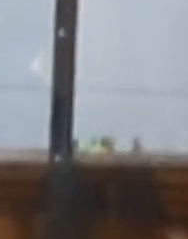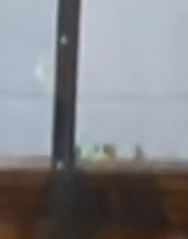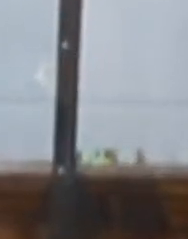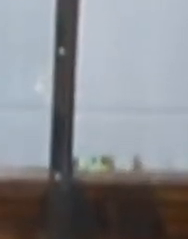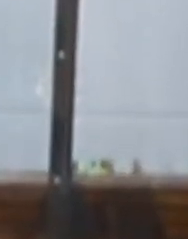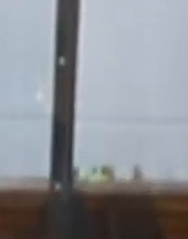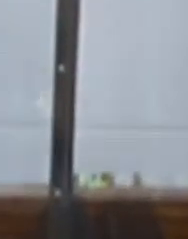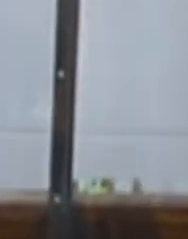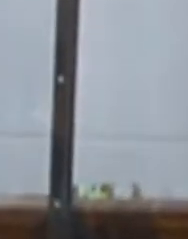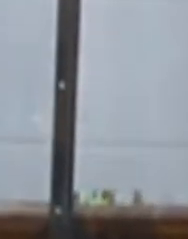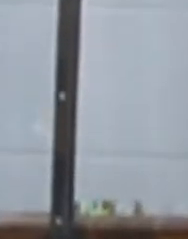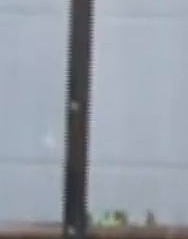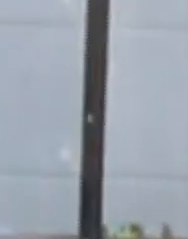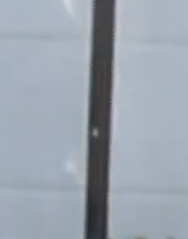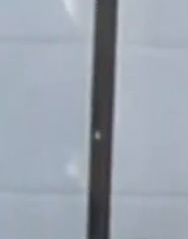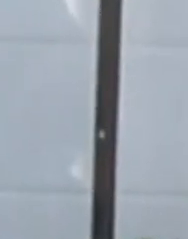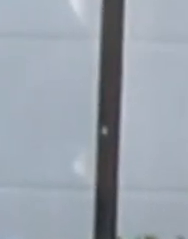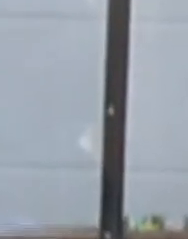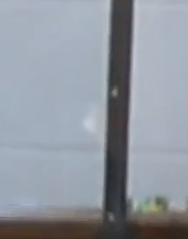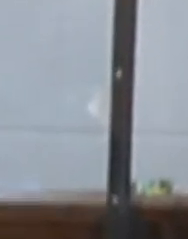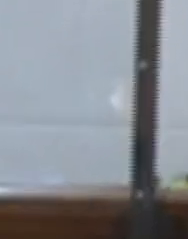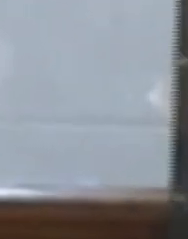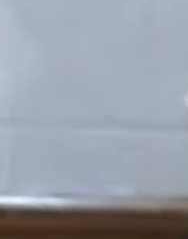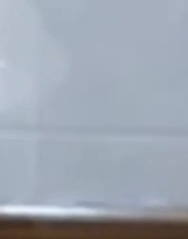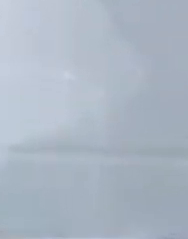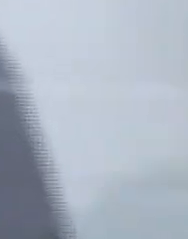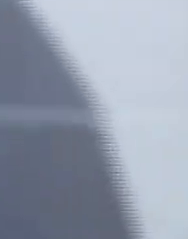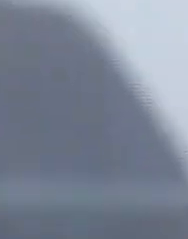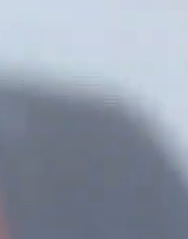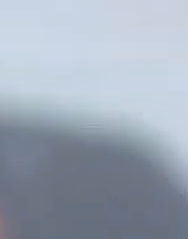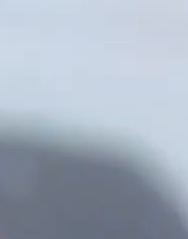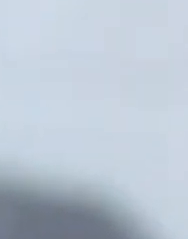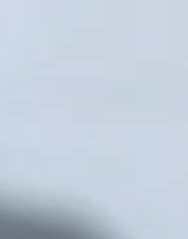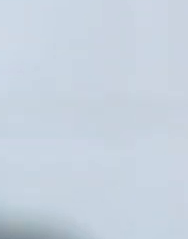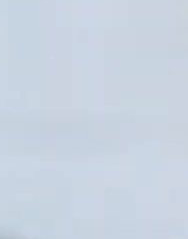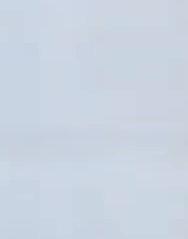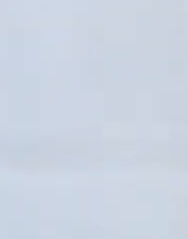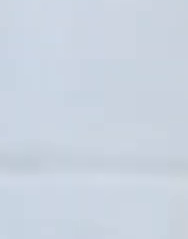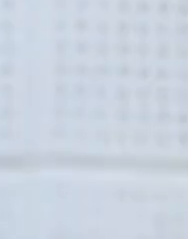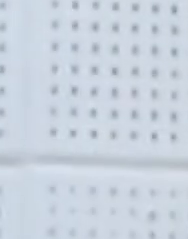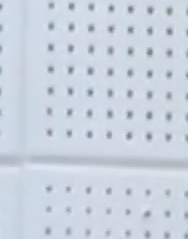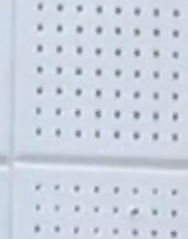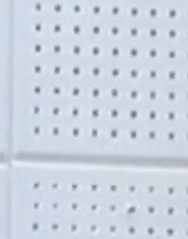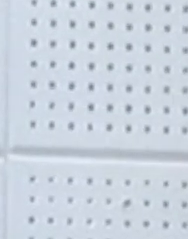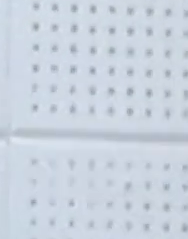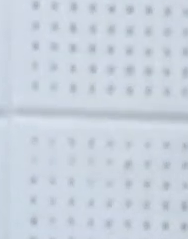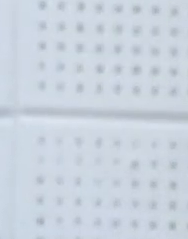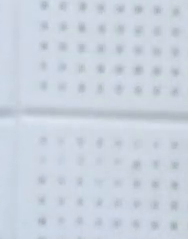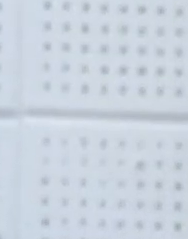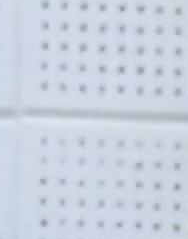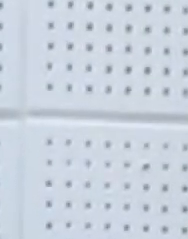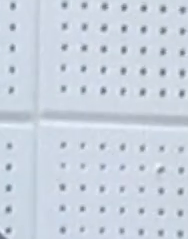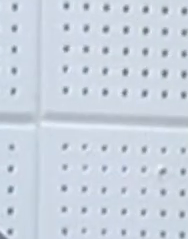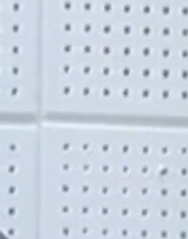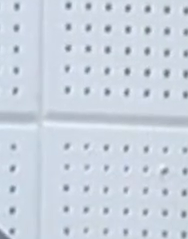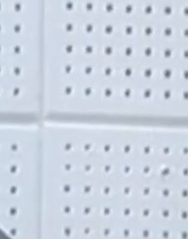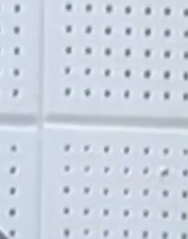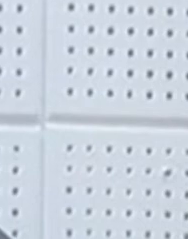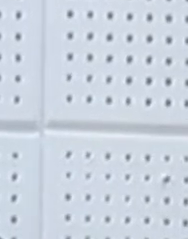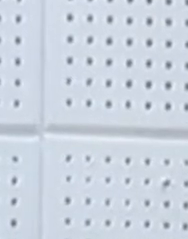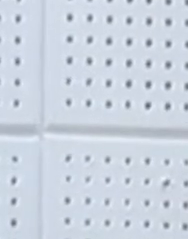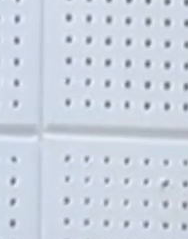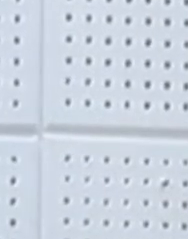The court will grant the state for the 7 days. One of the reasons for us by state is that the